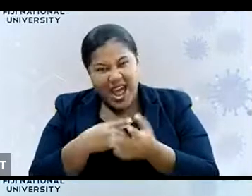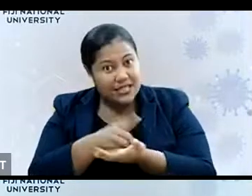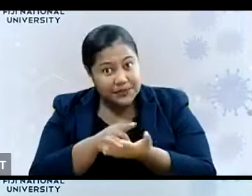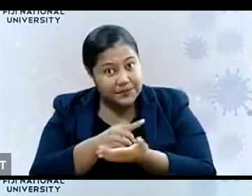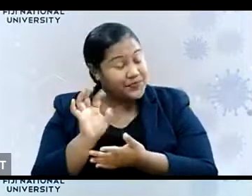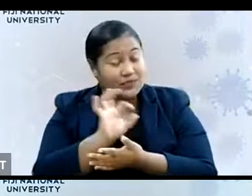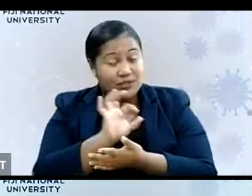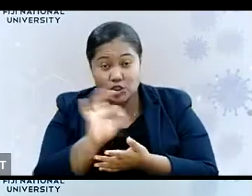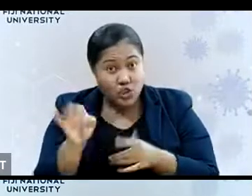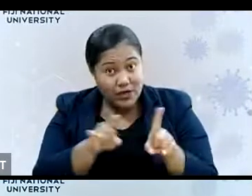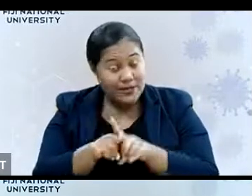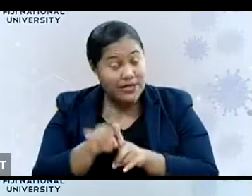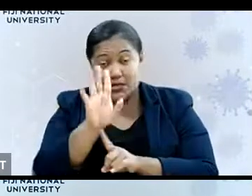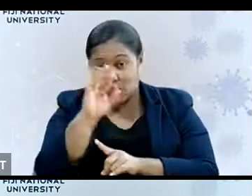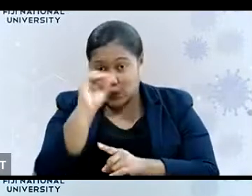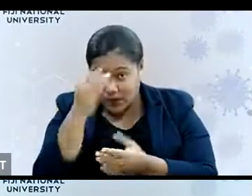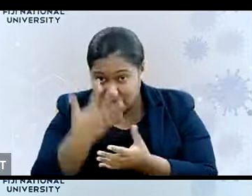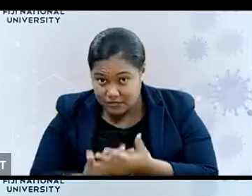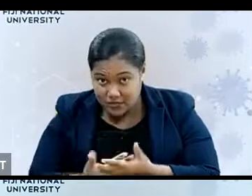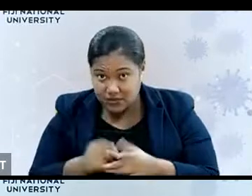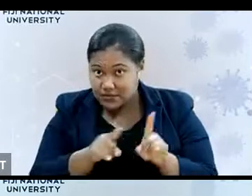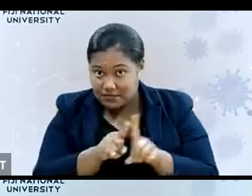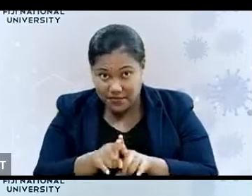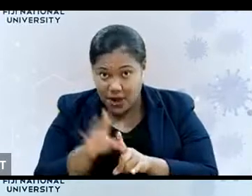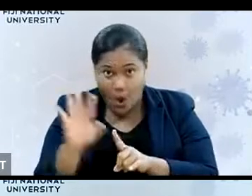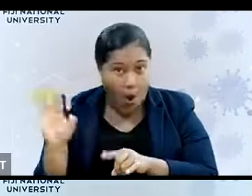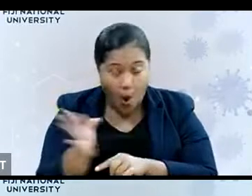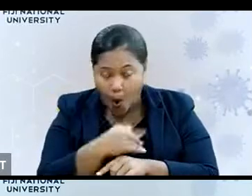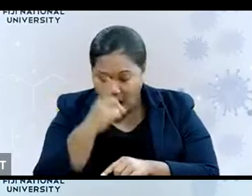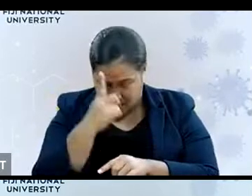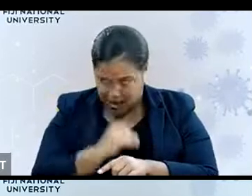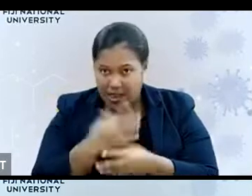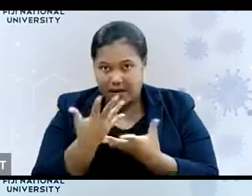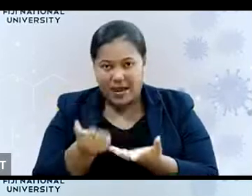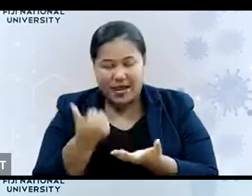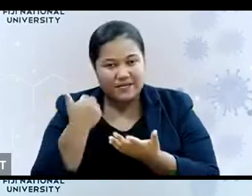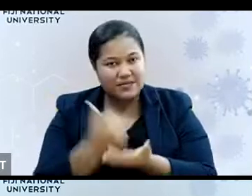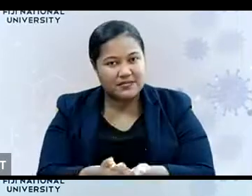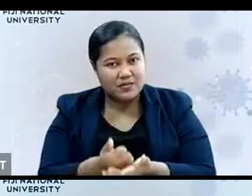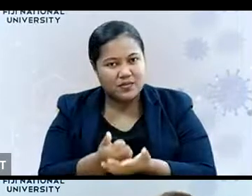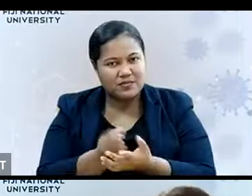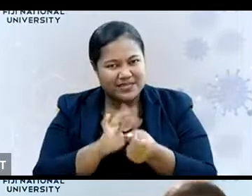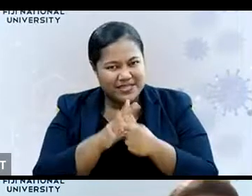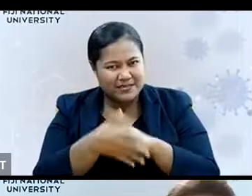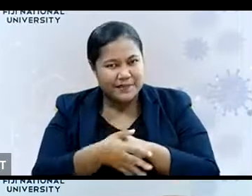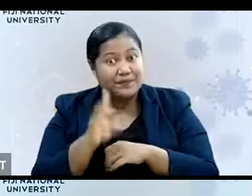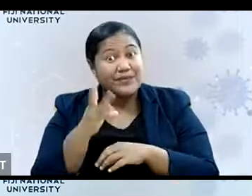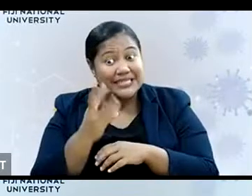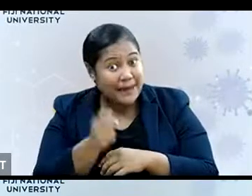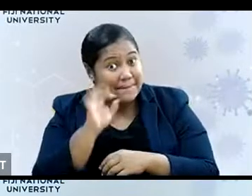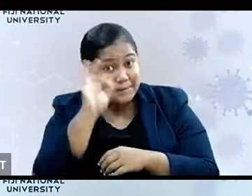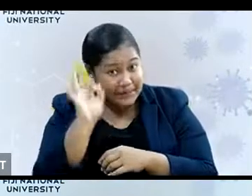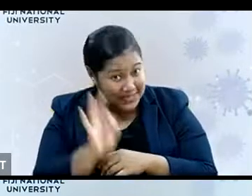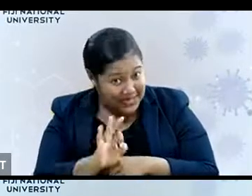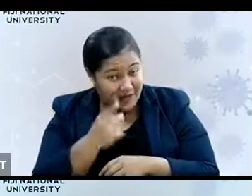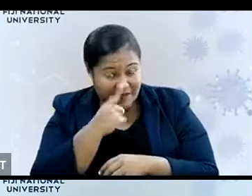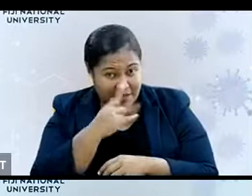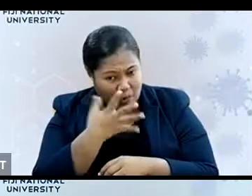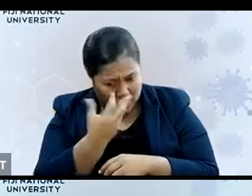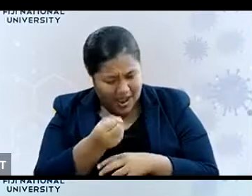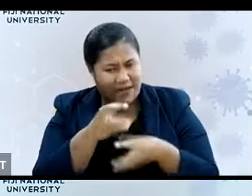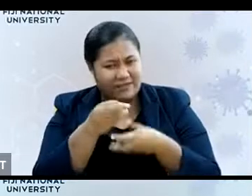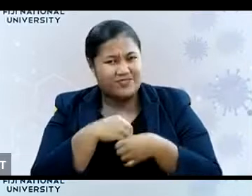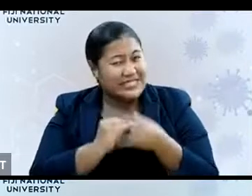just your experience means that everyone is going to go through that experience. There are a percentage of people who will get severe disease. So it's